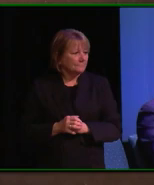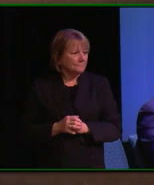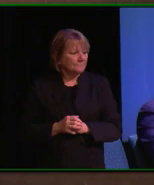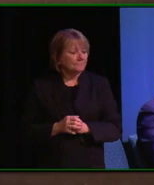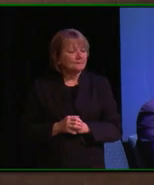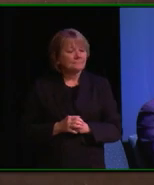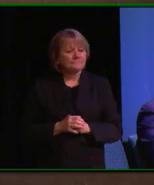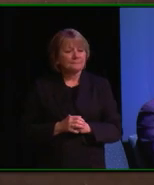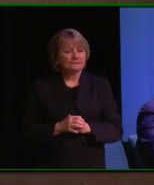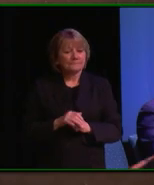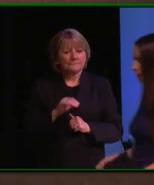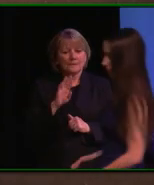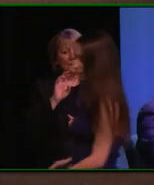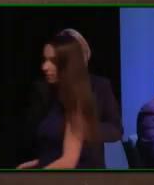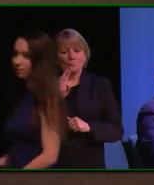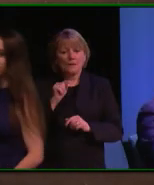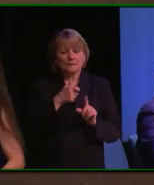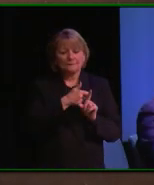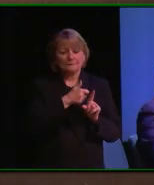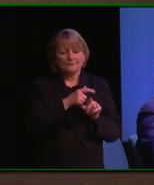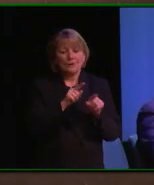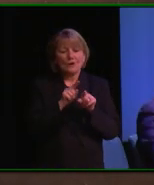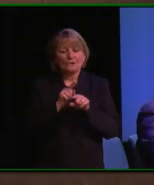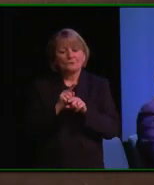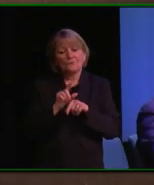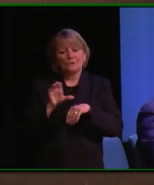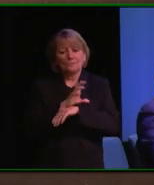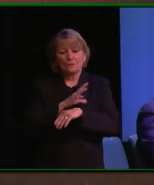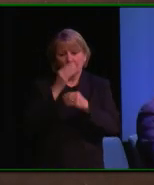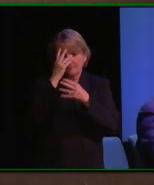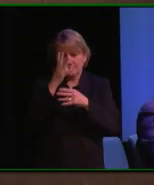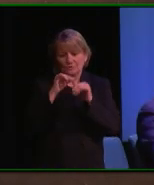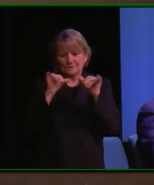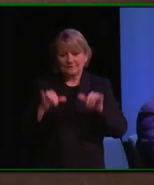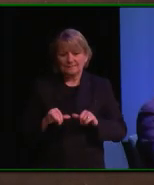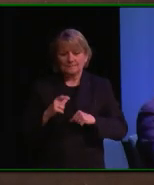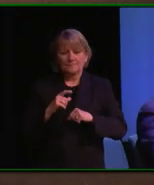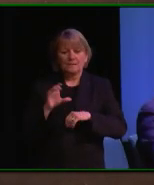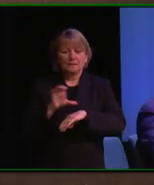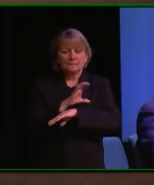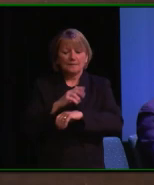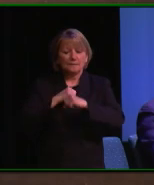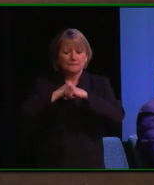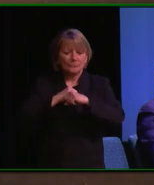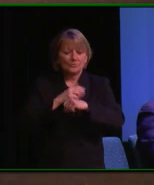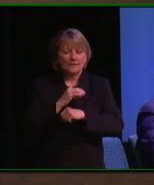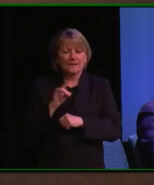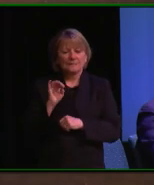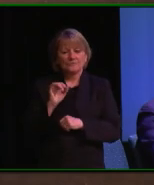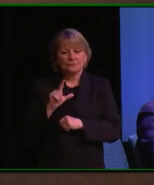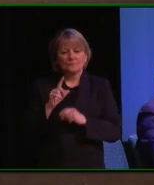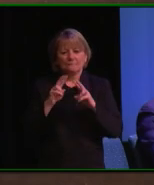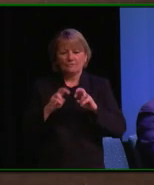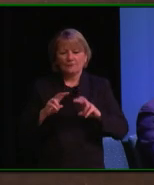Brent is also the recipient of the Computer Information Systems, Cybersecurity, and Digital Forensics Award.